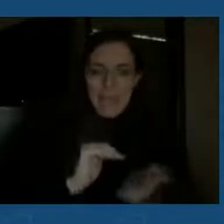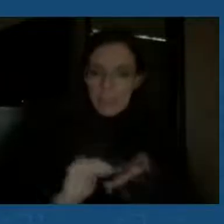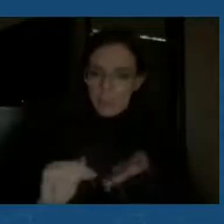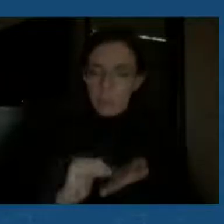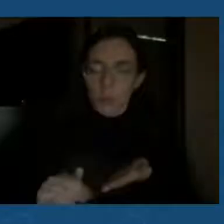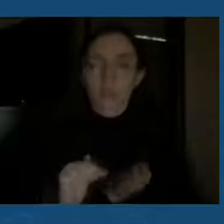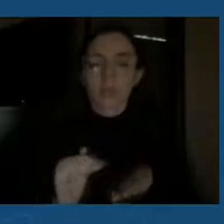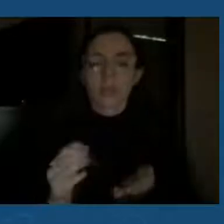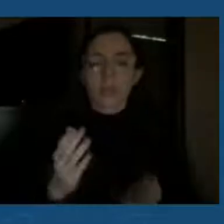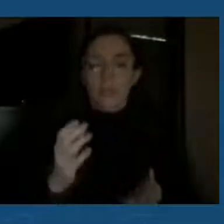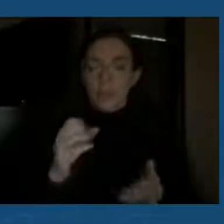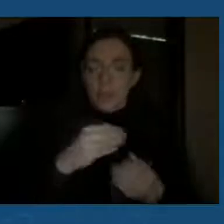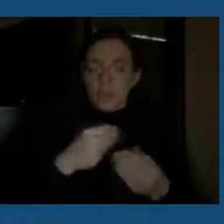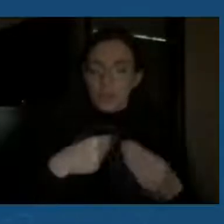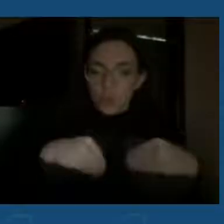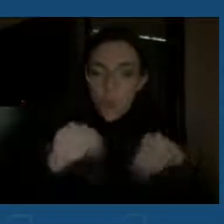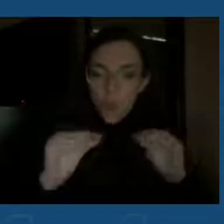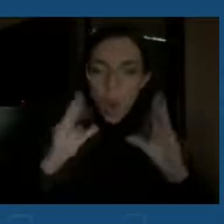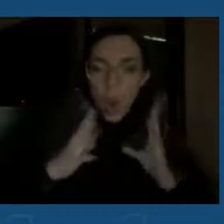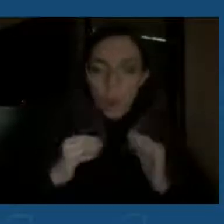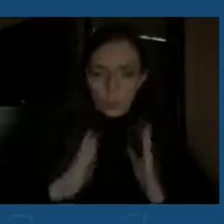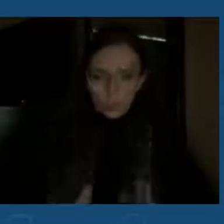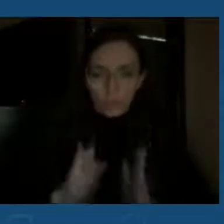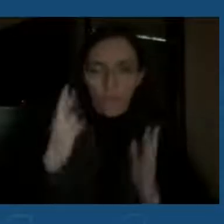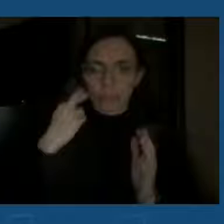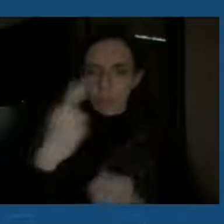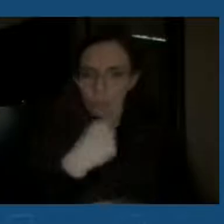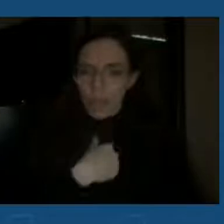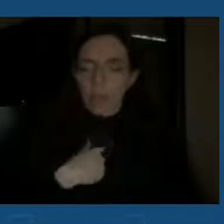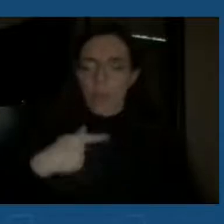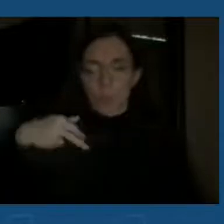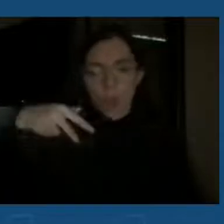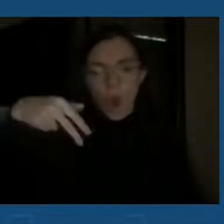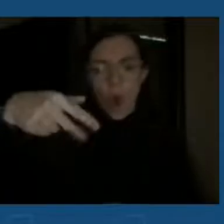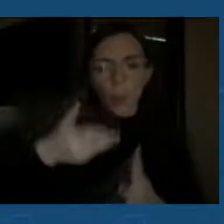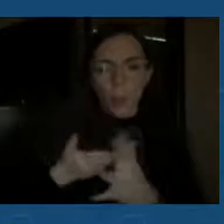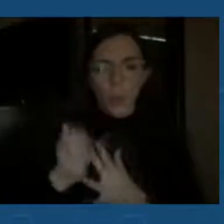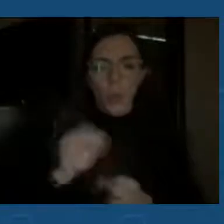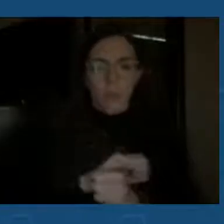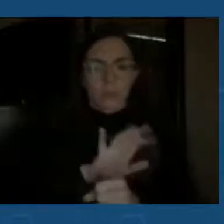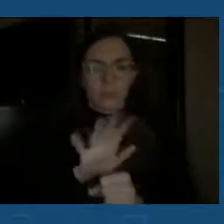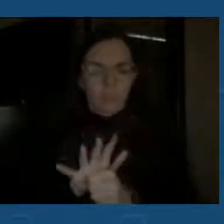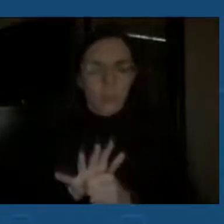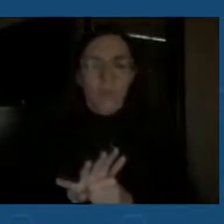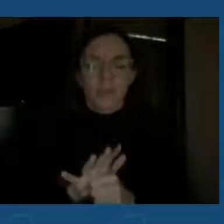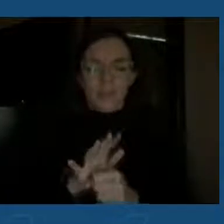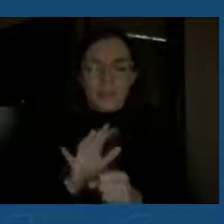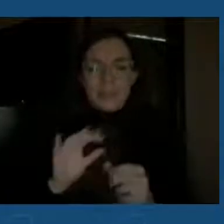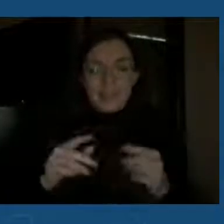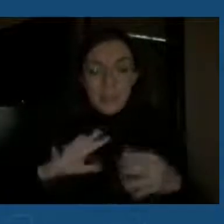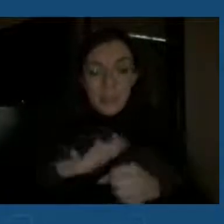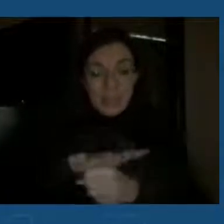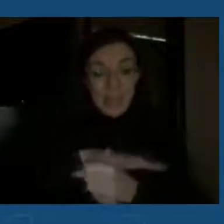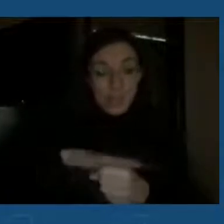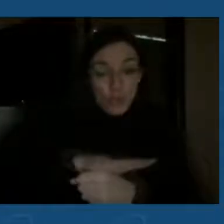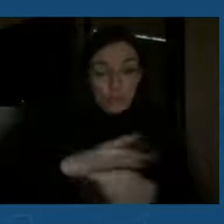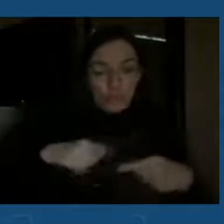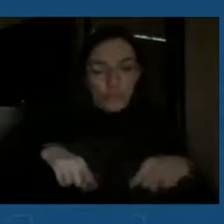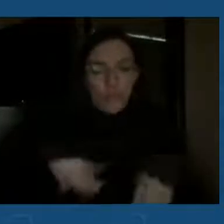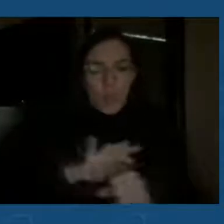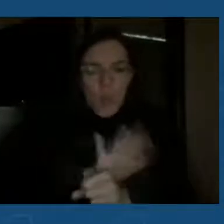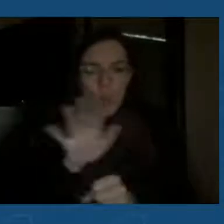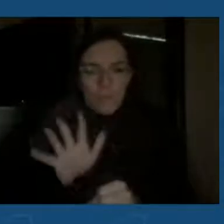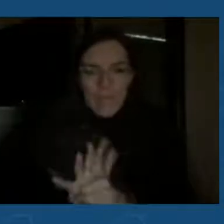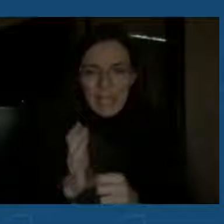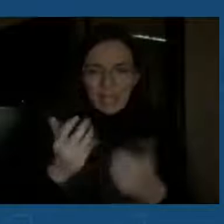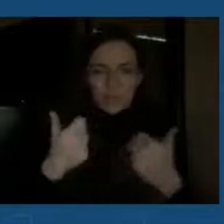through so much. I walked those neighborhoods during COVID and so many were shut down and they're just trying to come back and they just feel like they can't get a break.